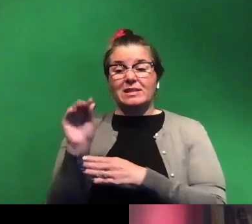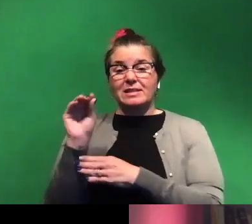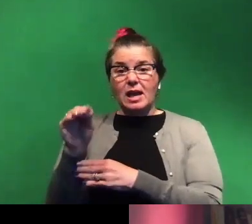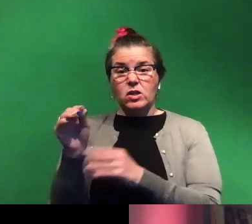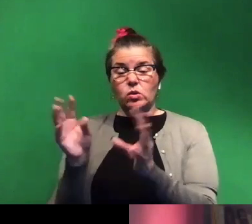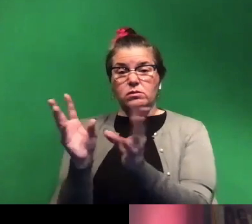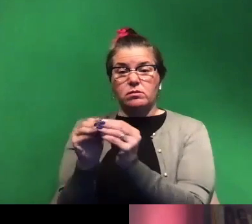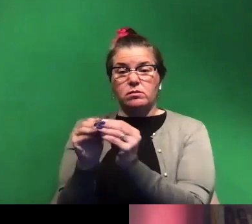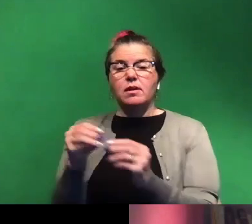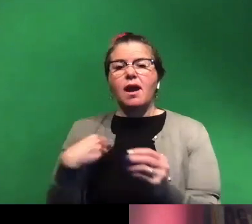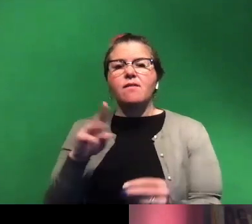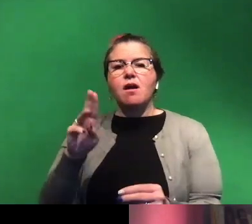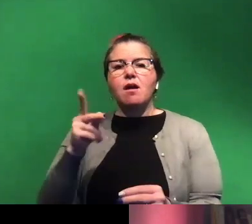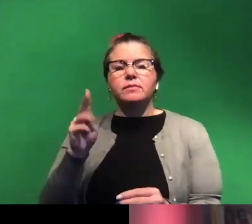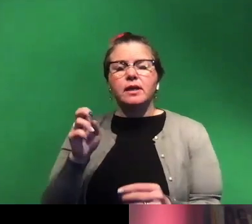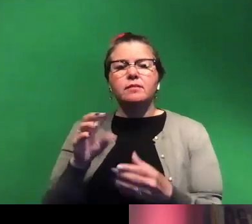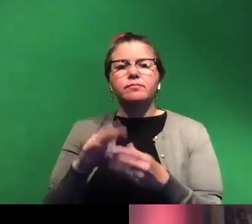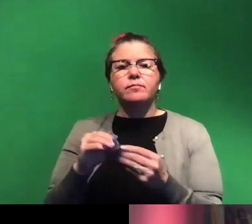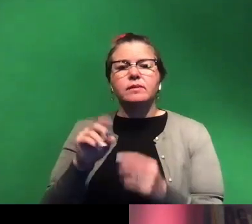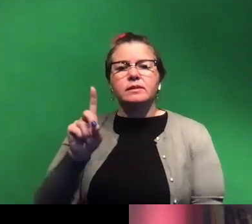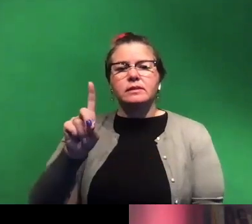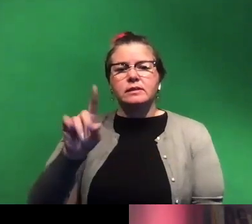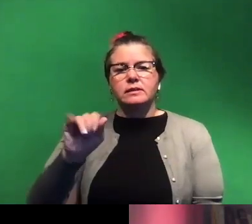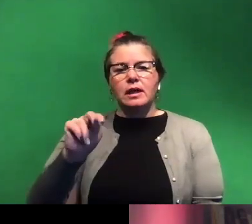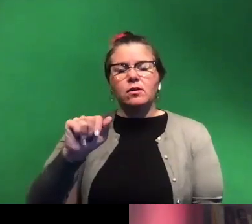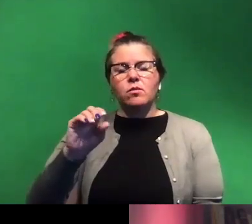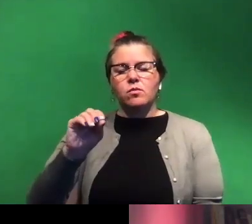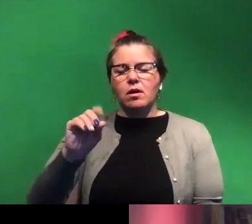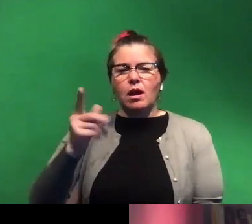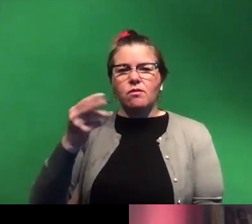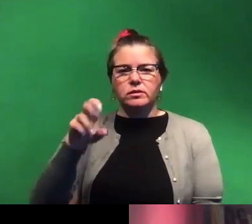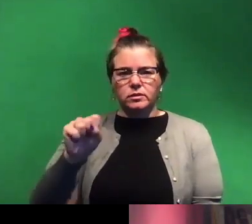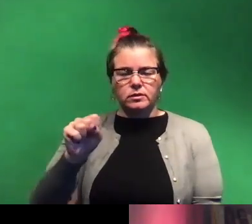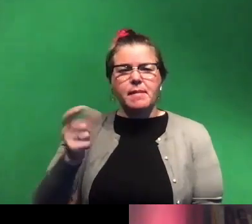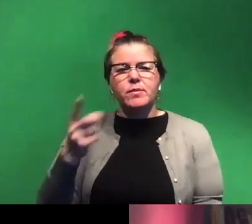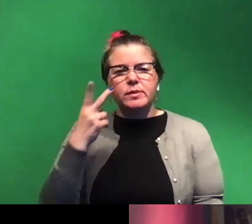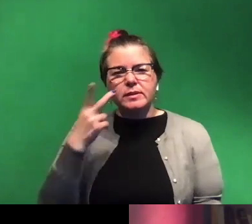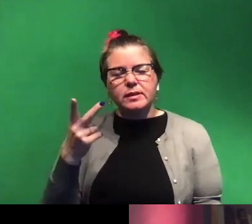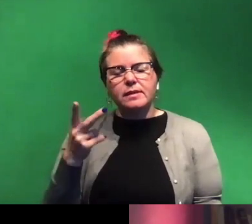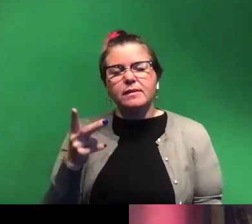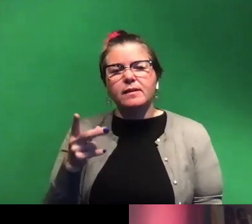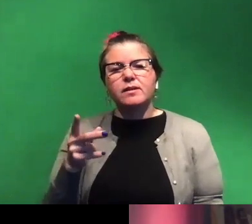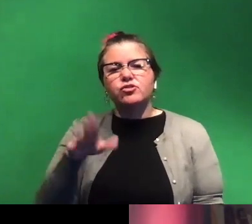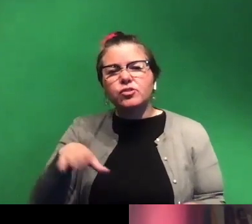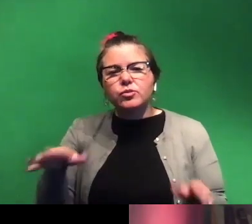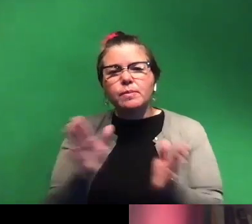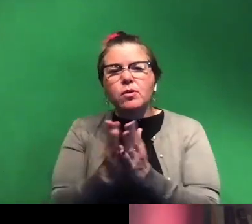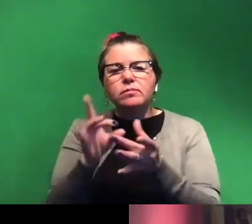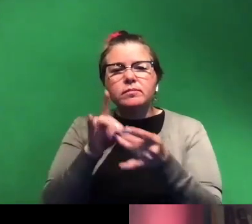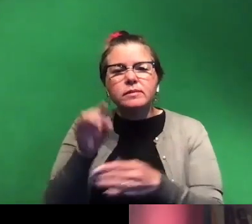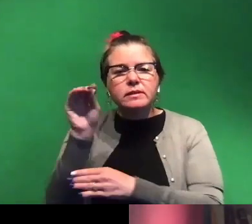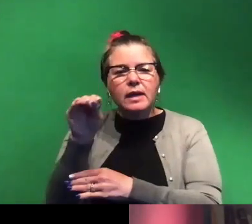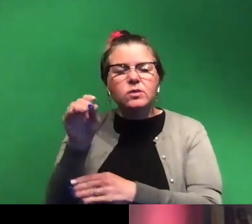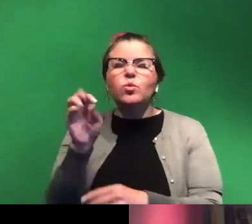there was an update about an animal called Dinochirus. And you might have seen this animal in children's books about dinosaurs and some museum